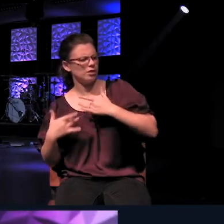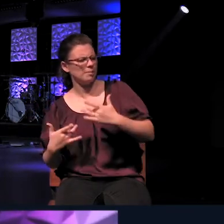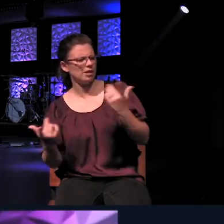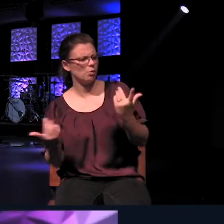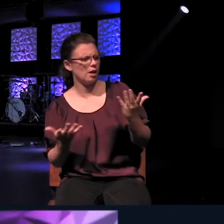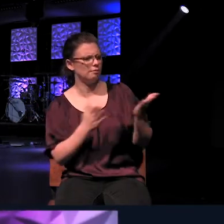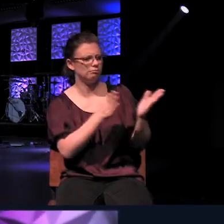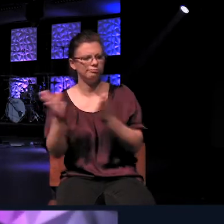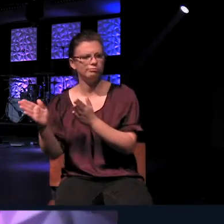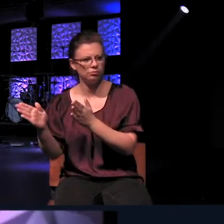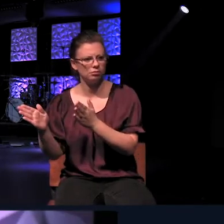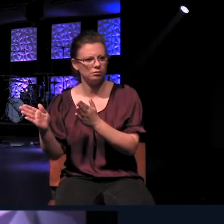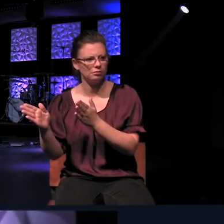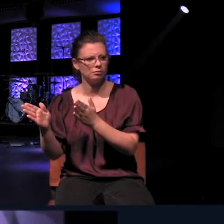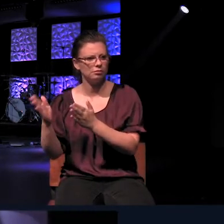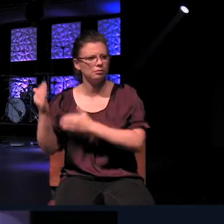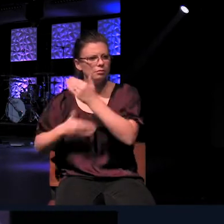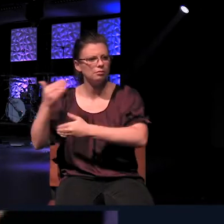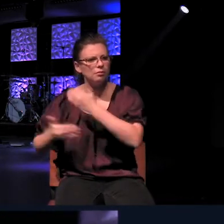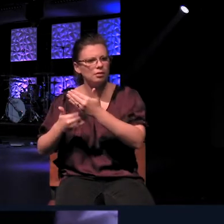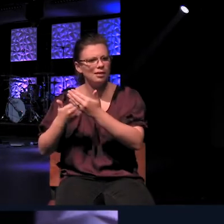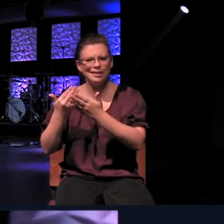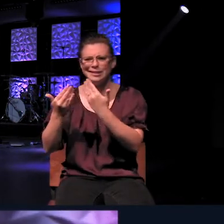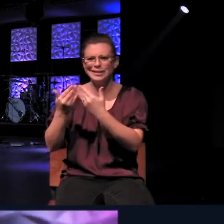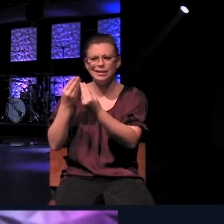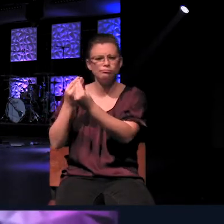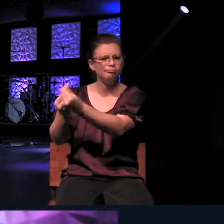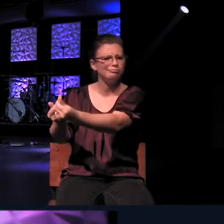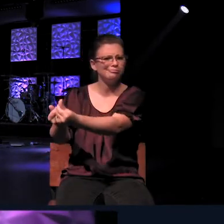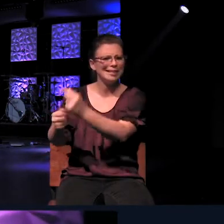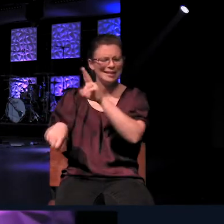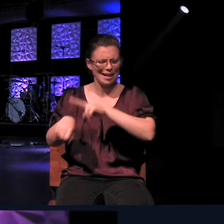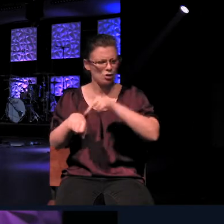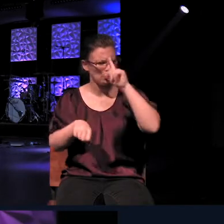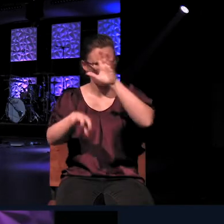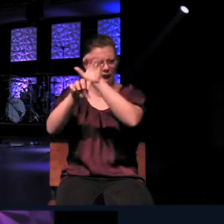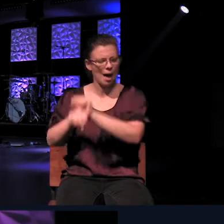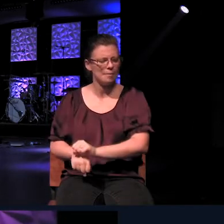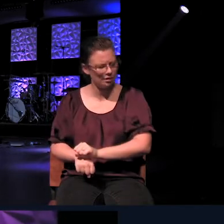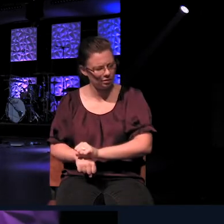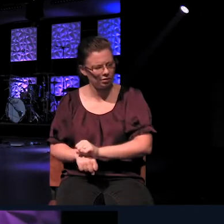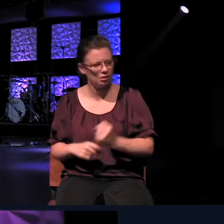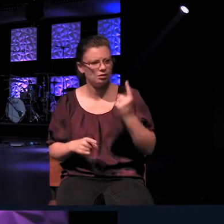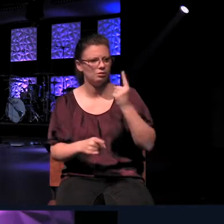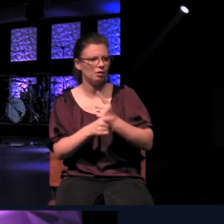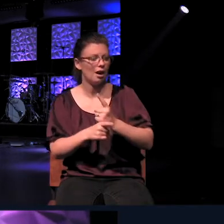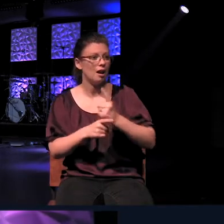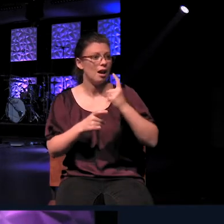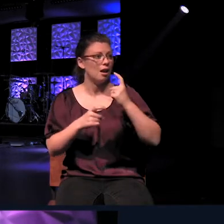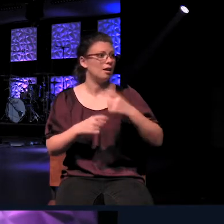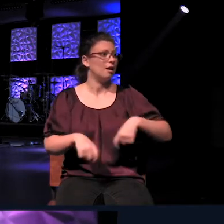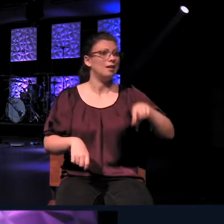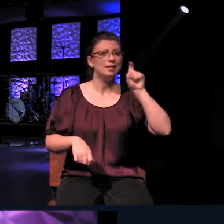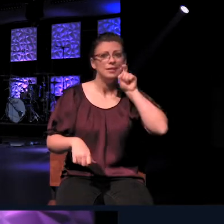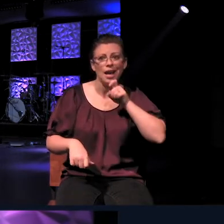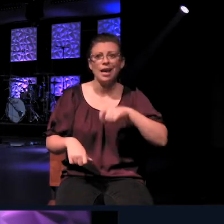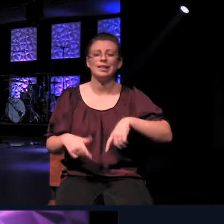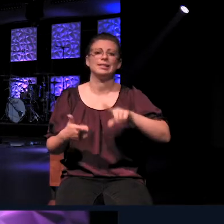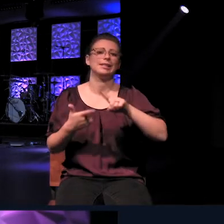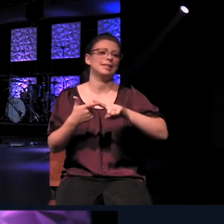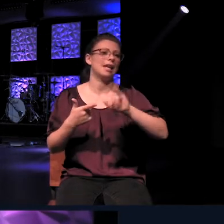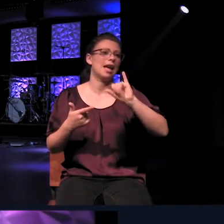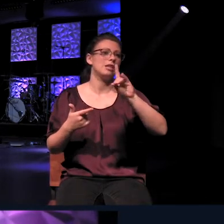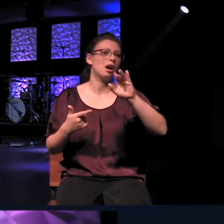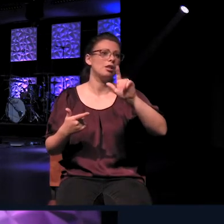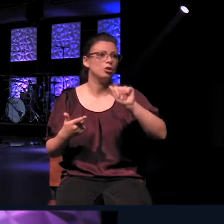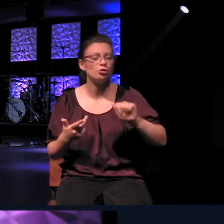easy. Like, it just comes naturally. And that verse in Galatians talks about those things: sexual immorality, impurity, lustful pleasures, idolatry,